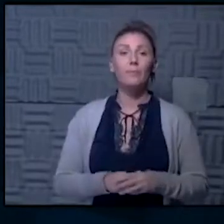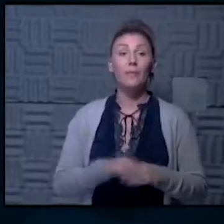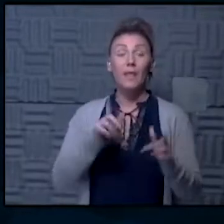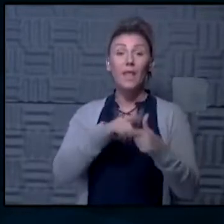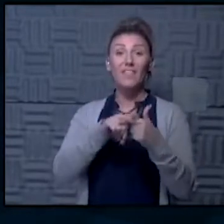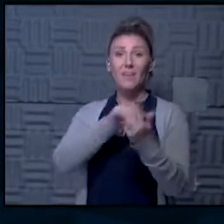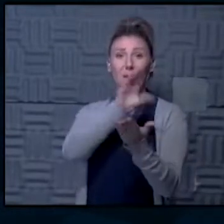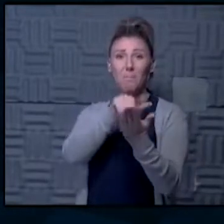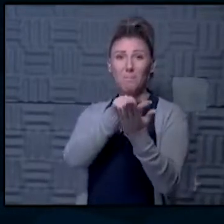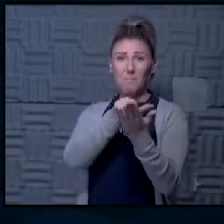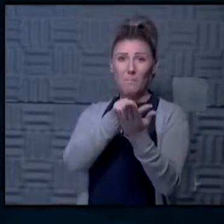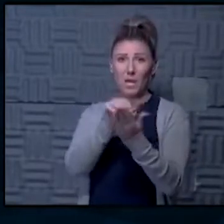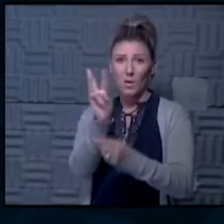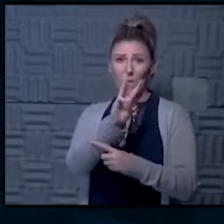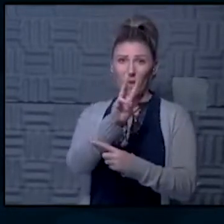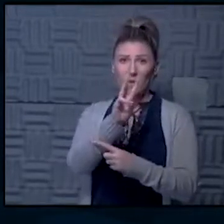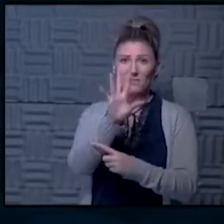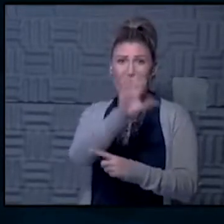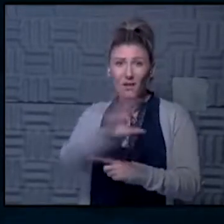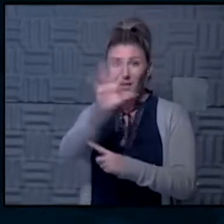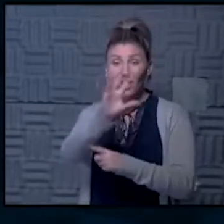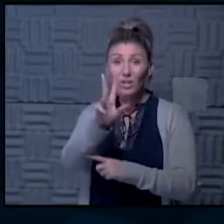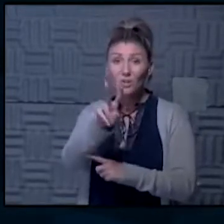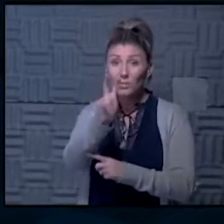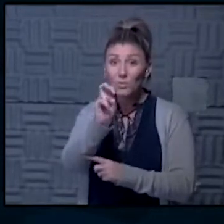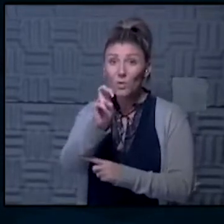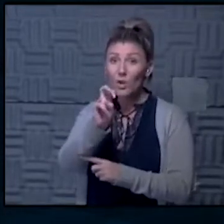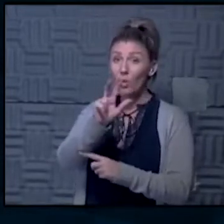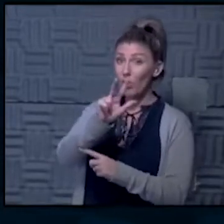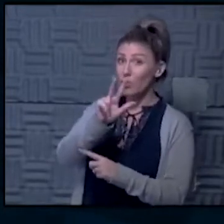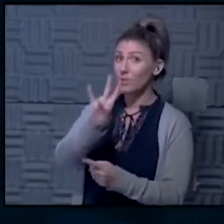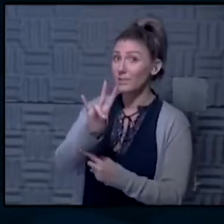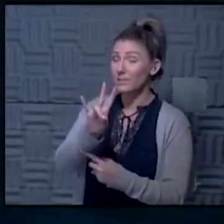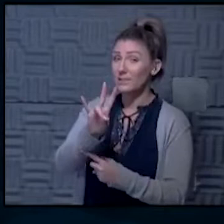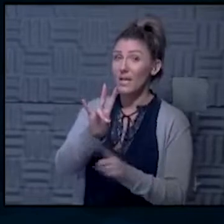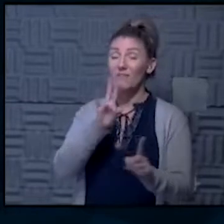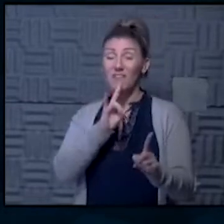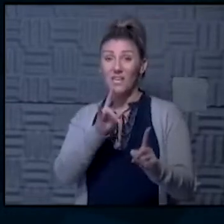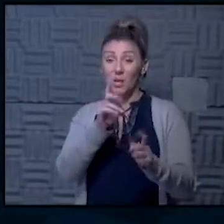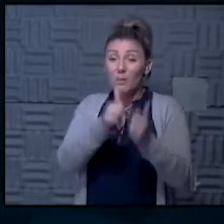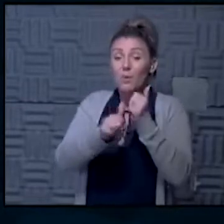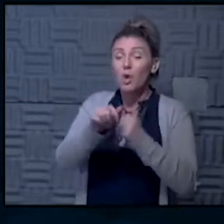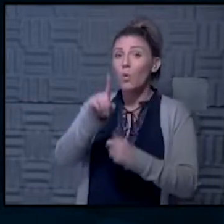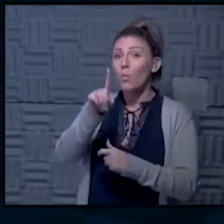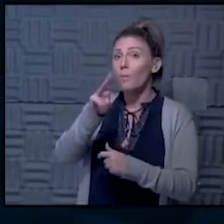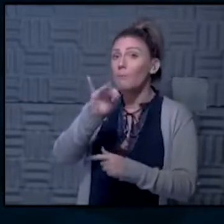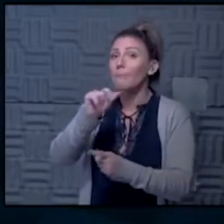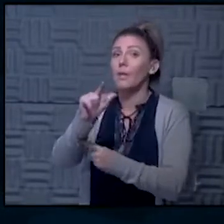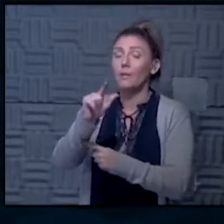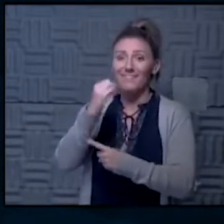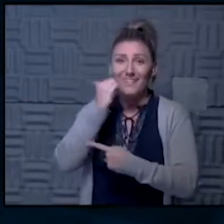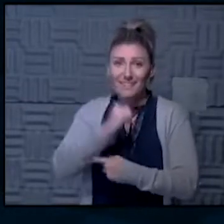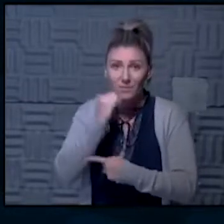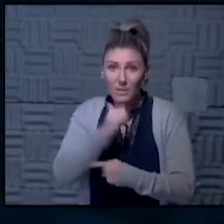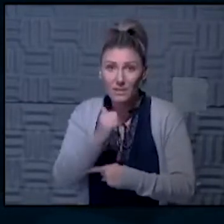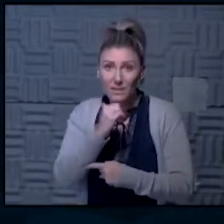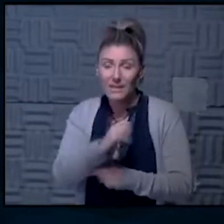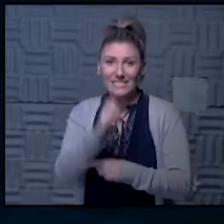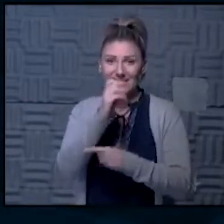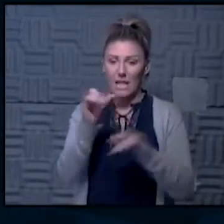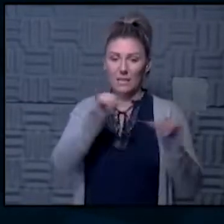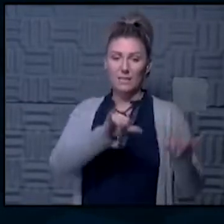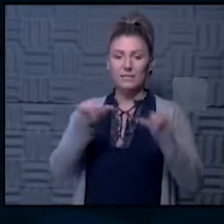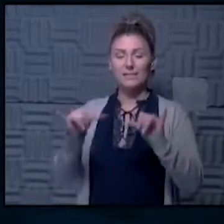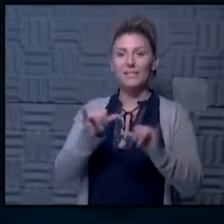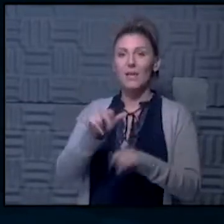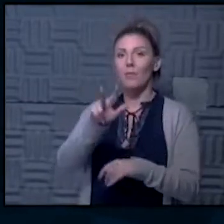look at the Midwest right now, 237. And while 237 cases per million per day is not the same